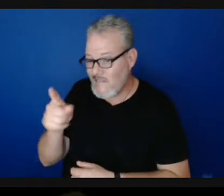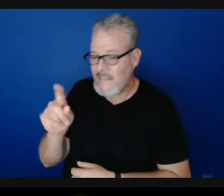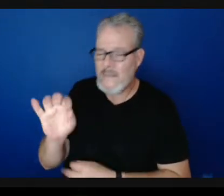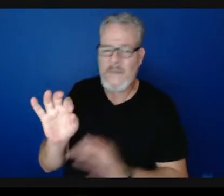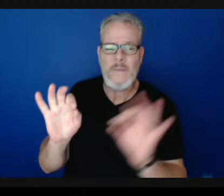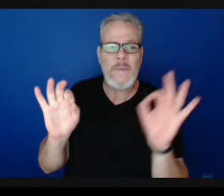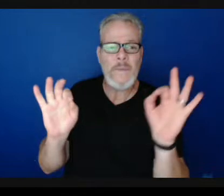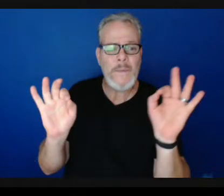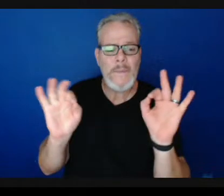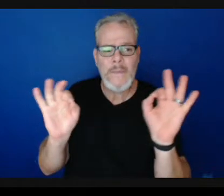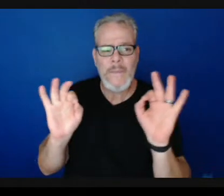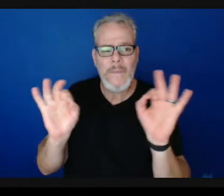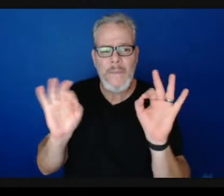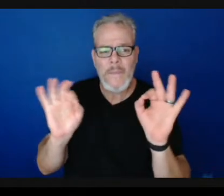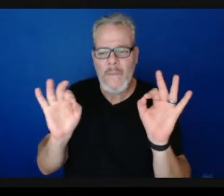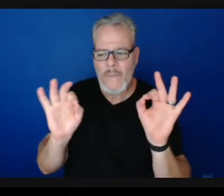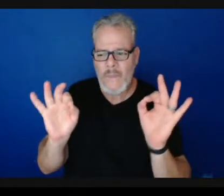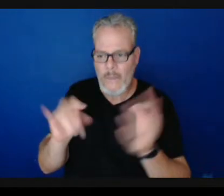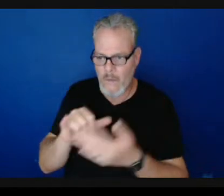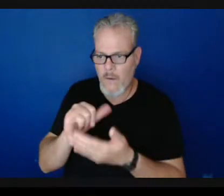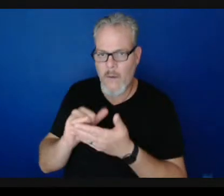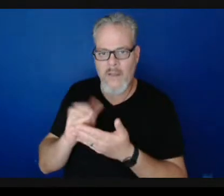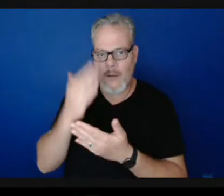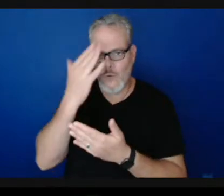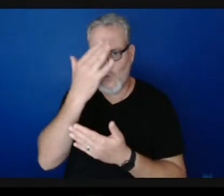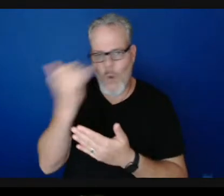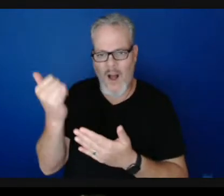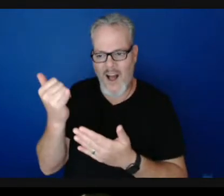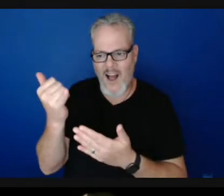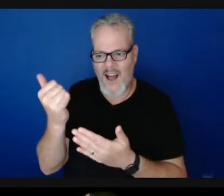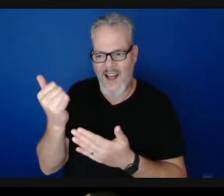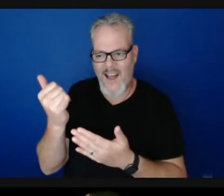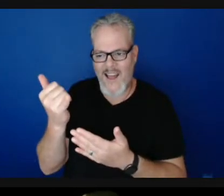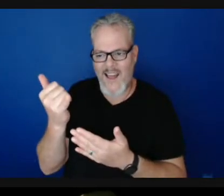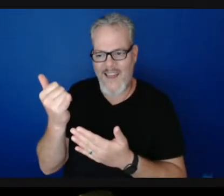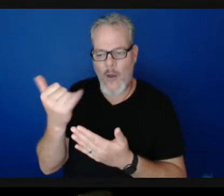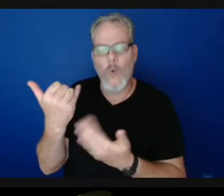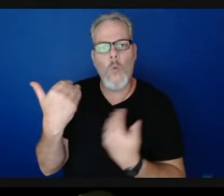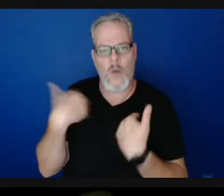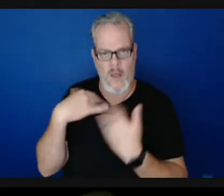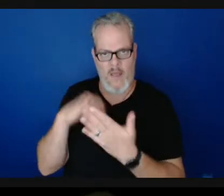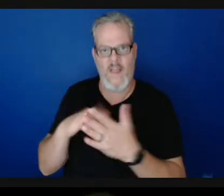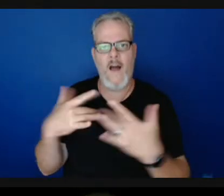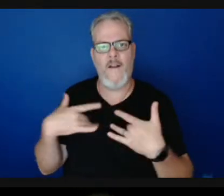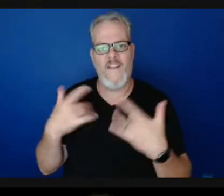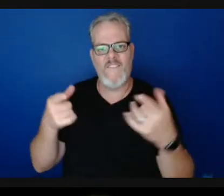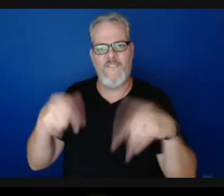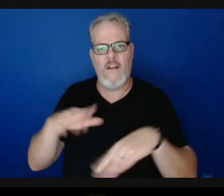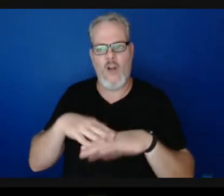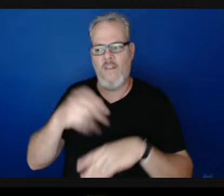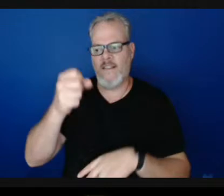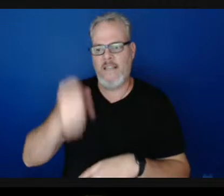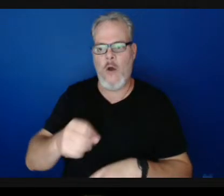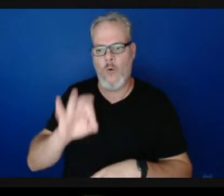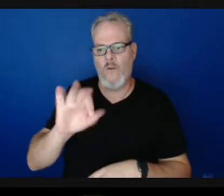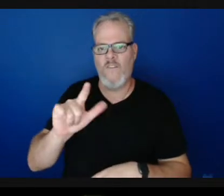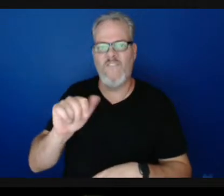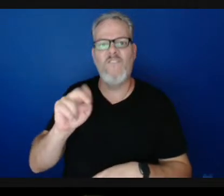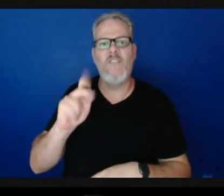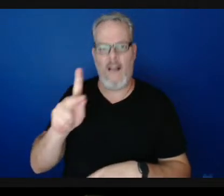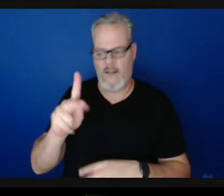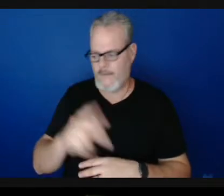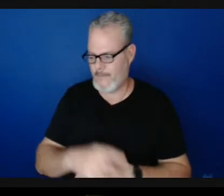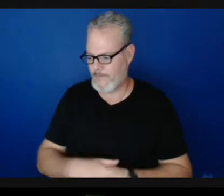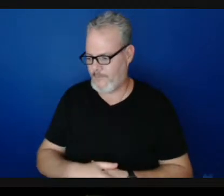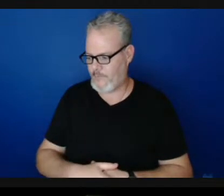one of the reasons for this most recent south flank event too. So you can see the adjustment with slightly increased earthquakes, but still fairly low